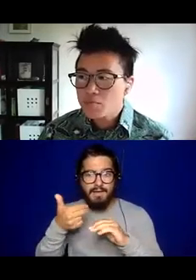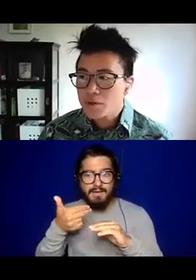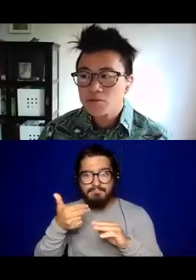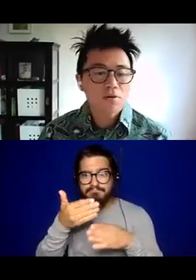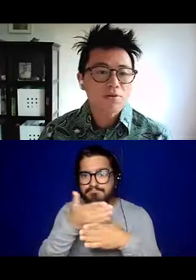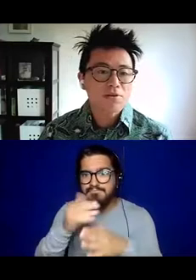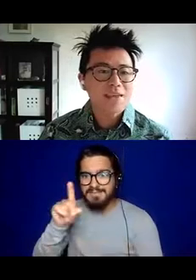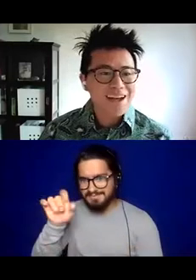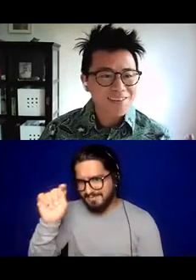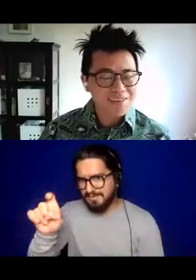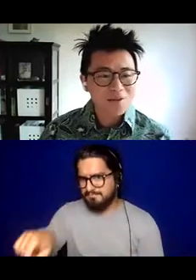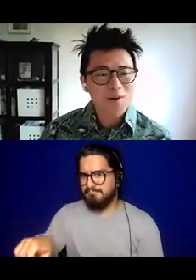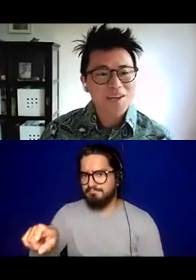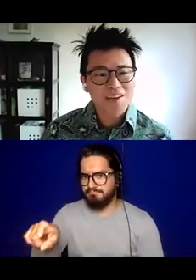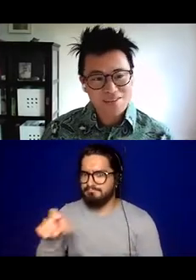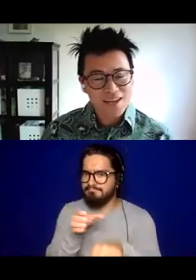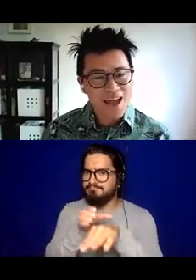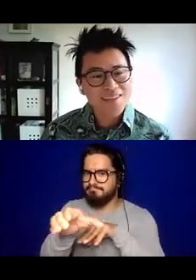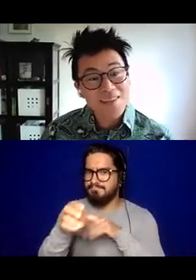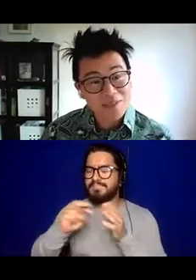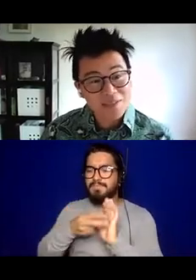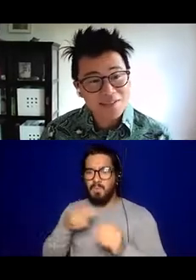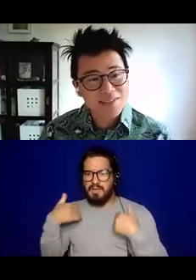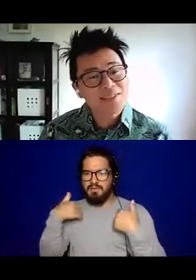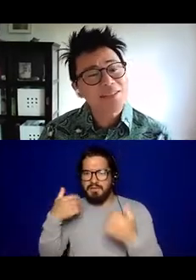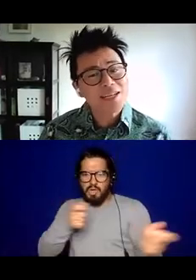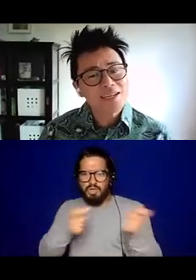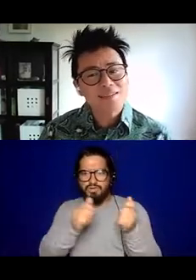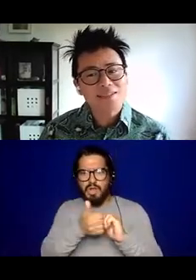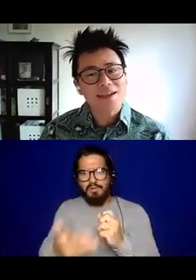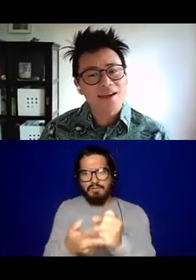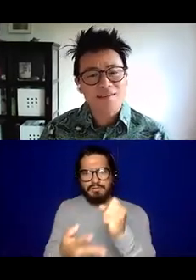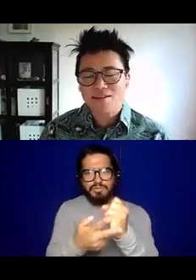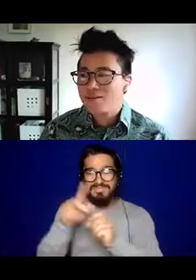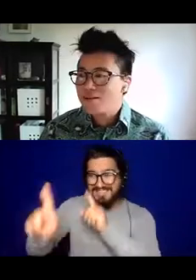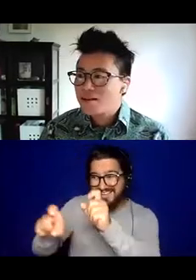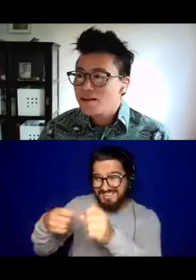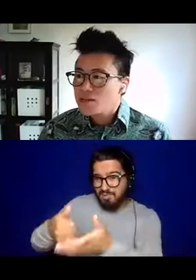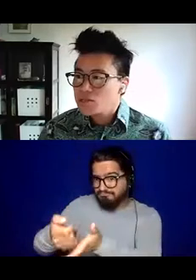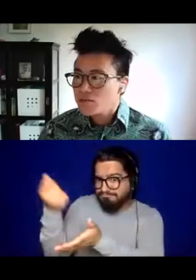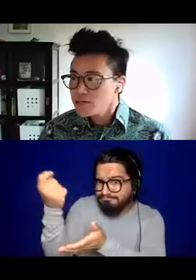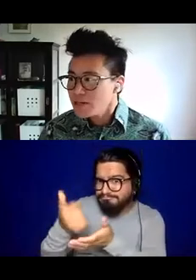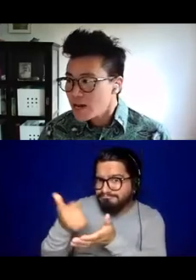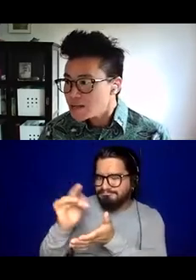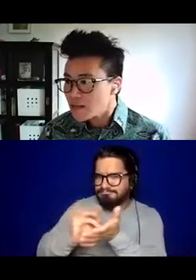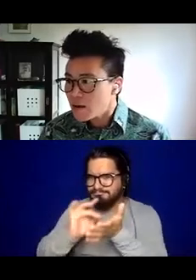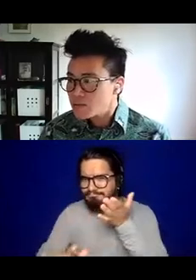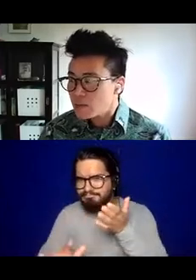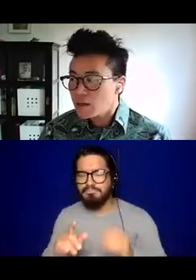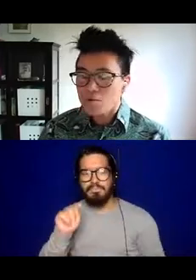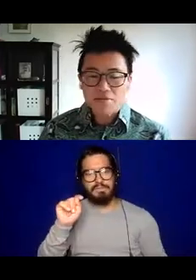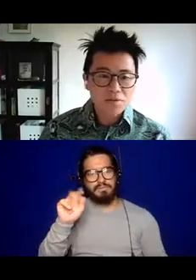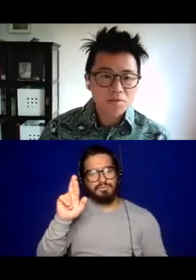We have more control over like how they store it, asking them to delete it, things like that. Treasurit has